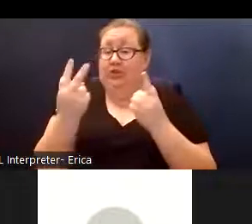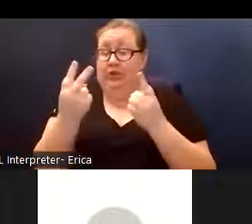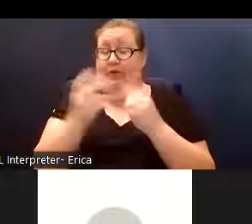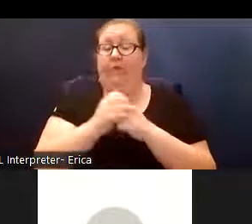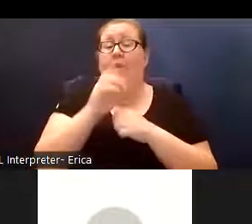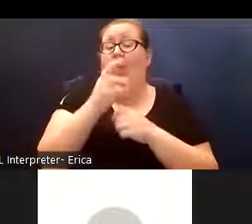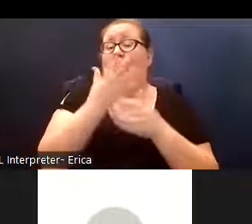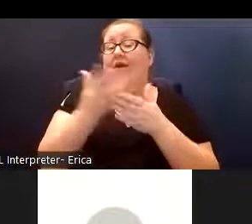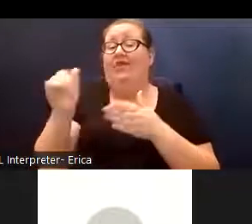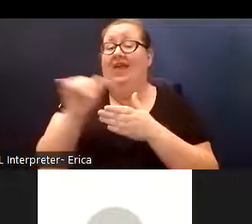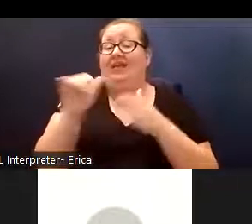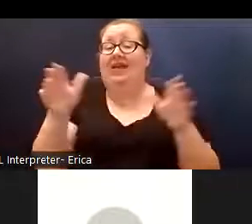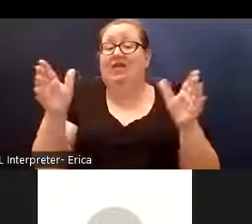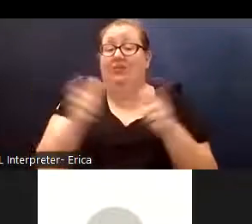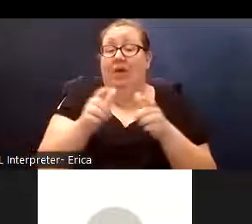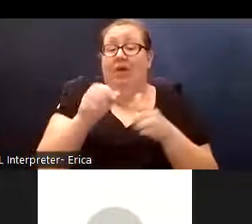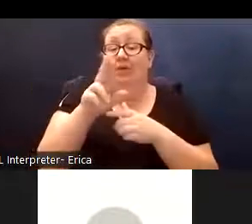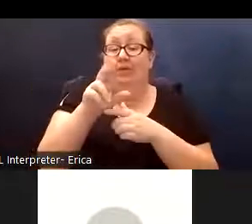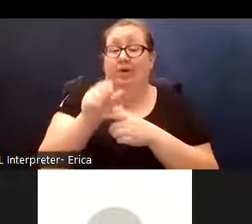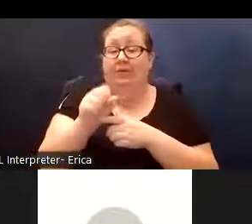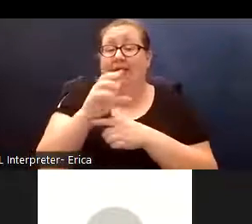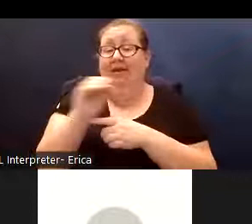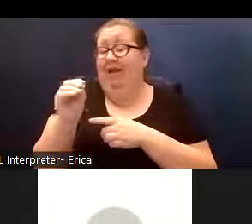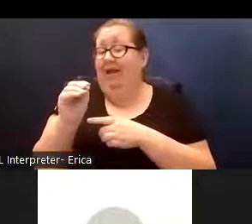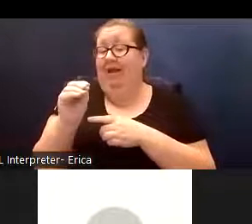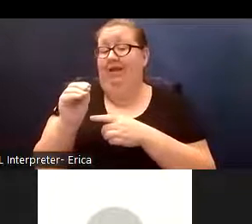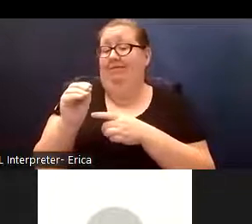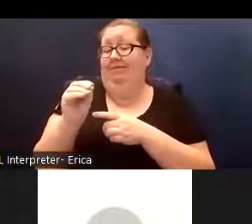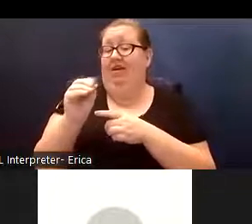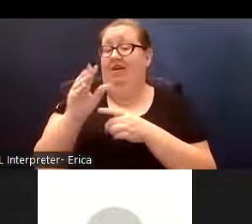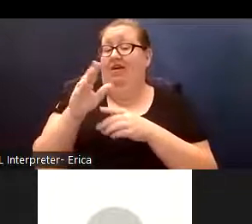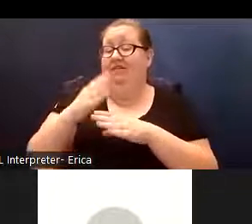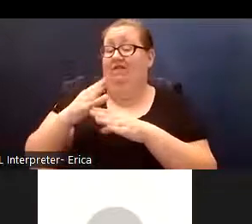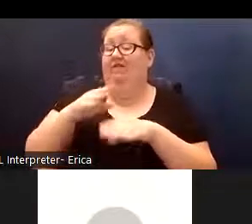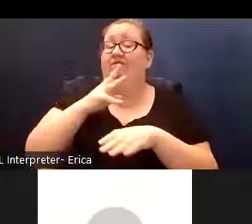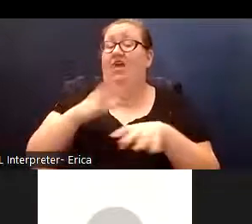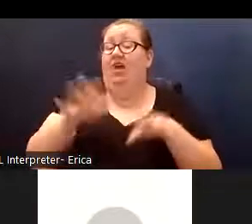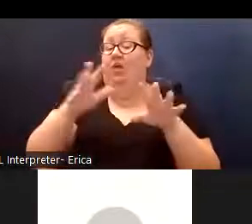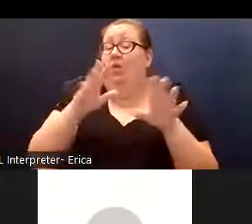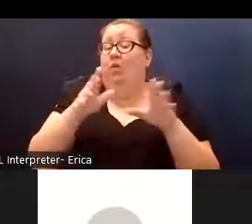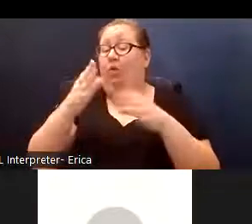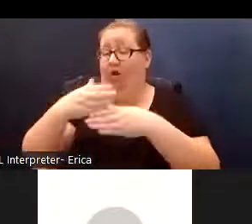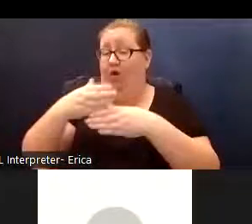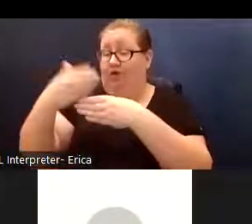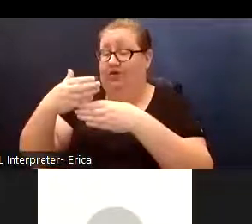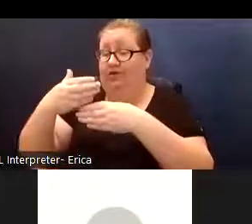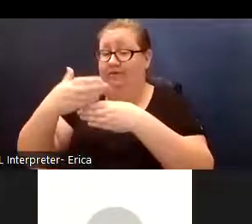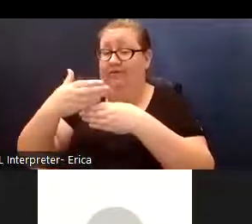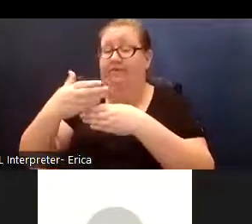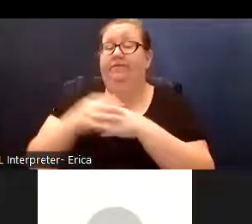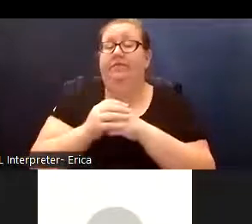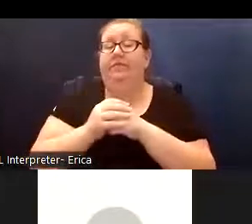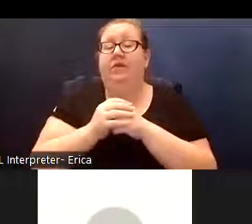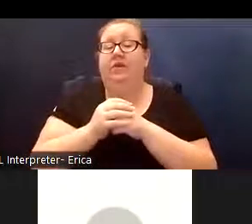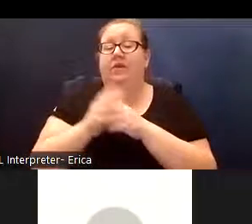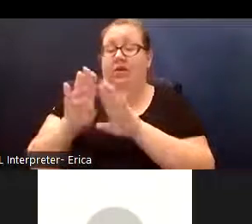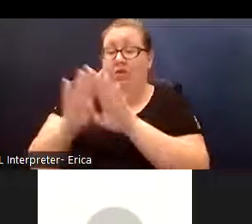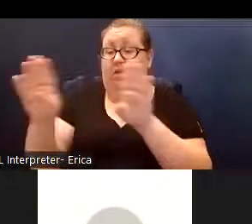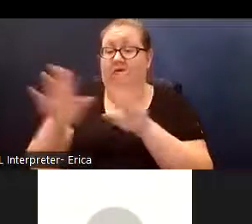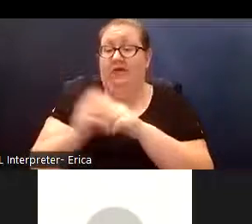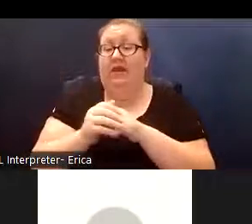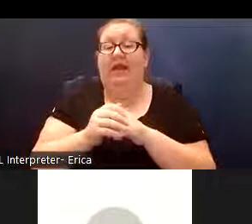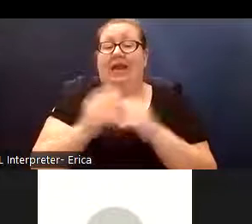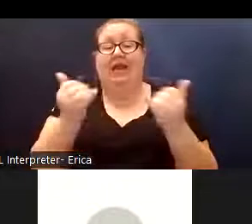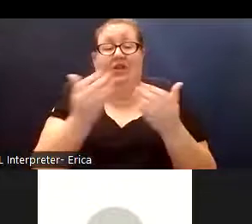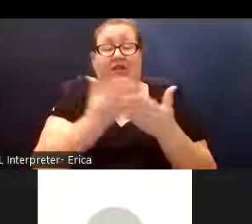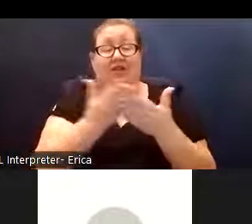smaller berms and flood walls that surround sites. Drainage improvements occur mainly in the existing